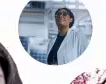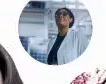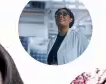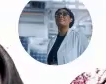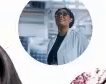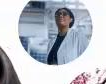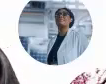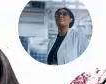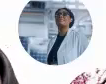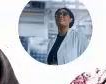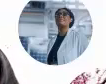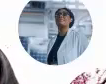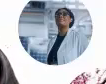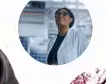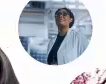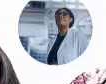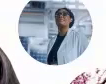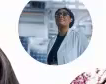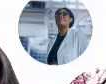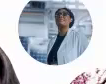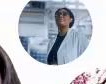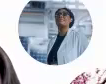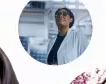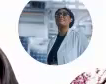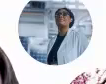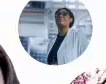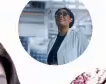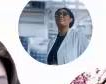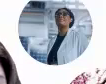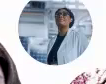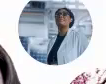the country. Thank you so much for your collaboration